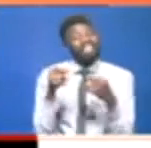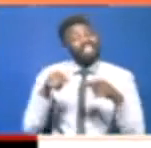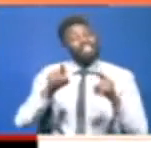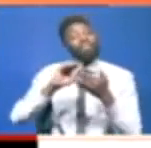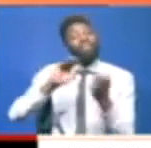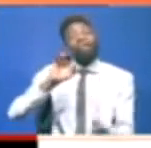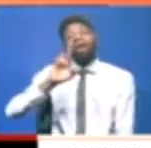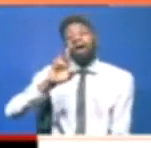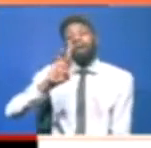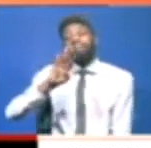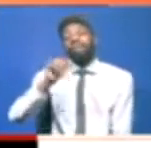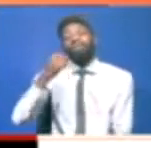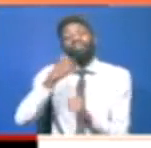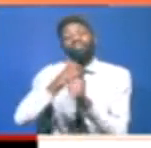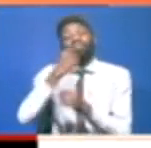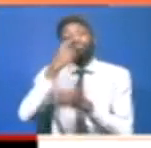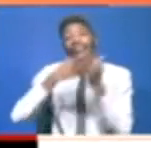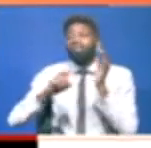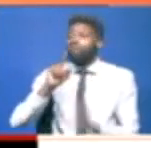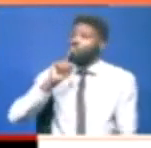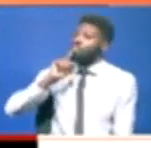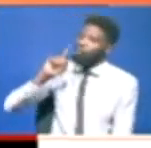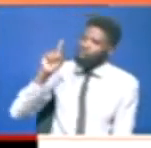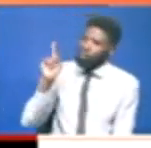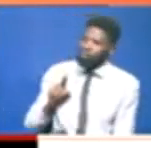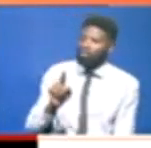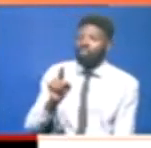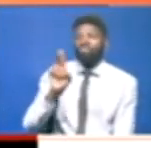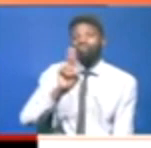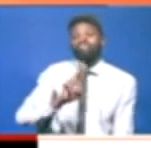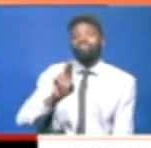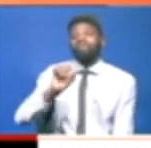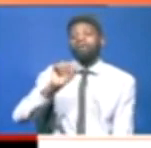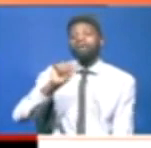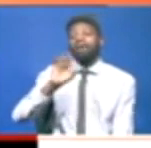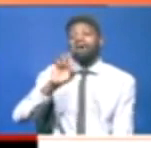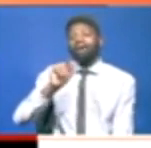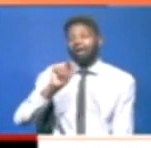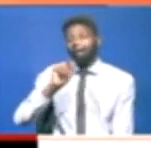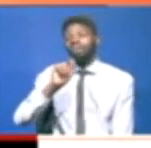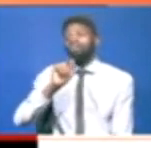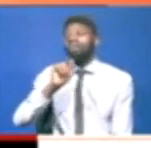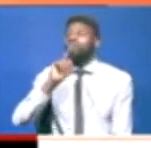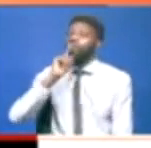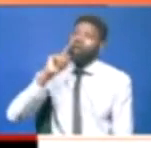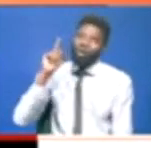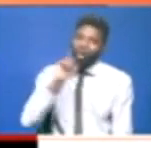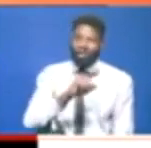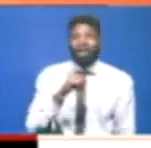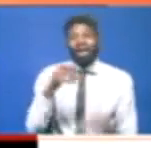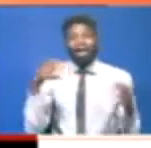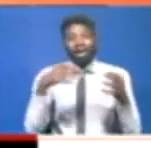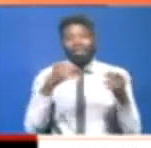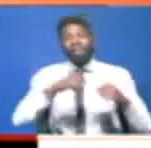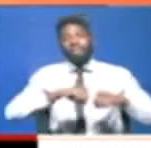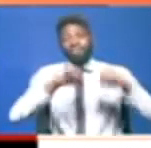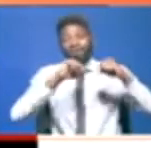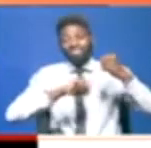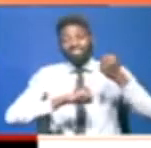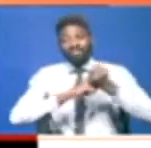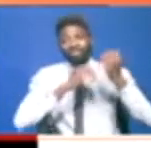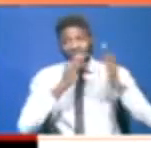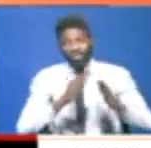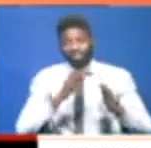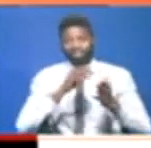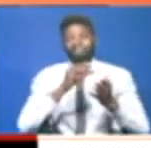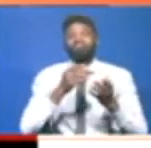compel using the act to compel the sponsor now to remit that contribution. The challenge has been that the employer will cite